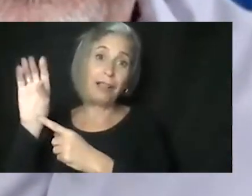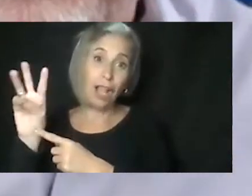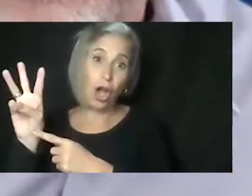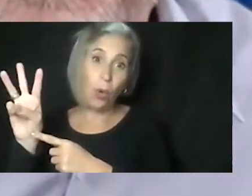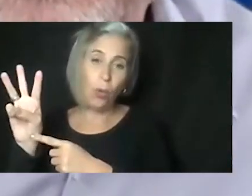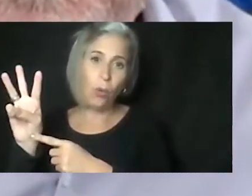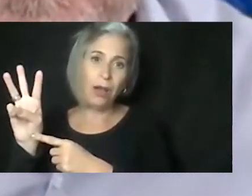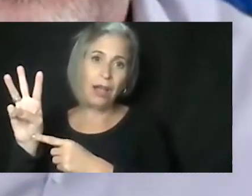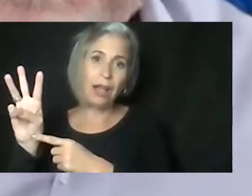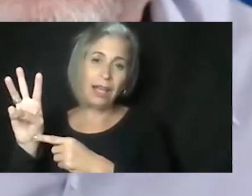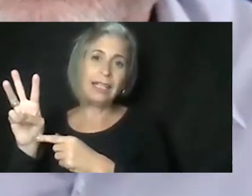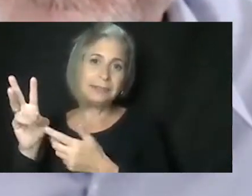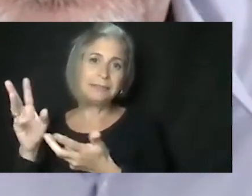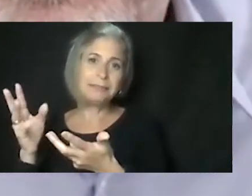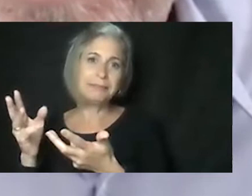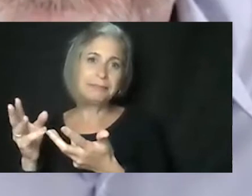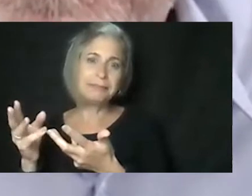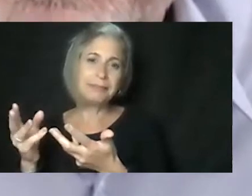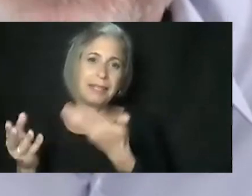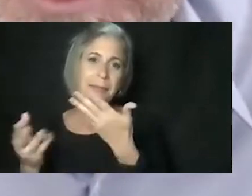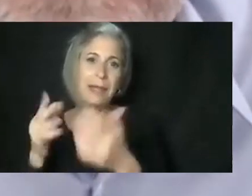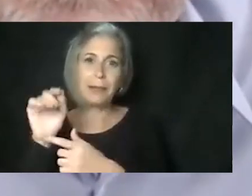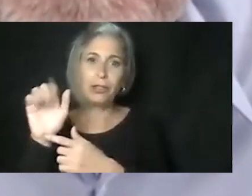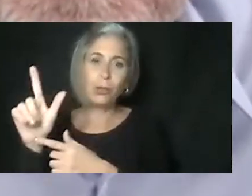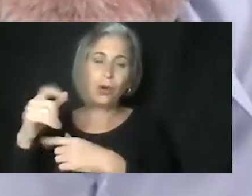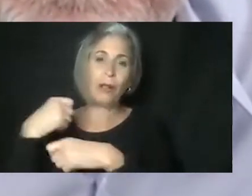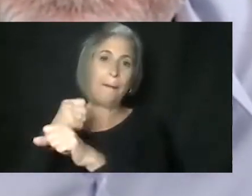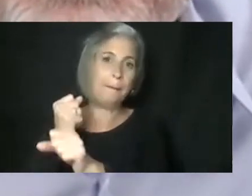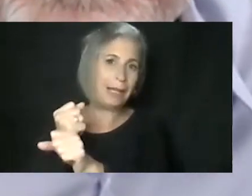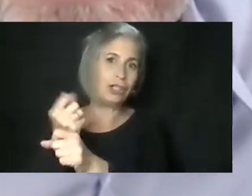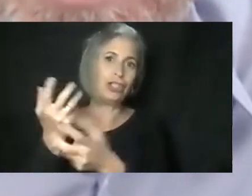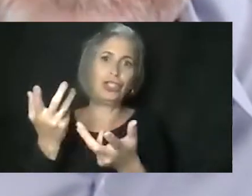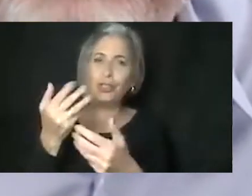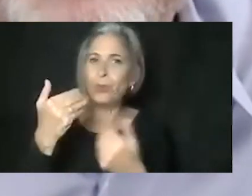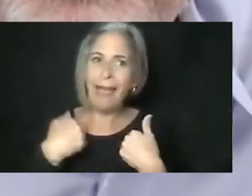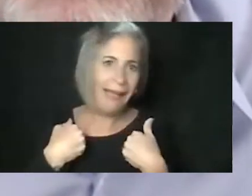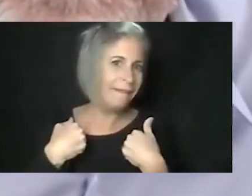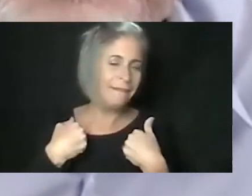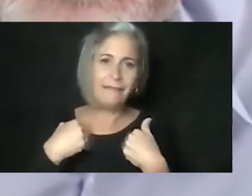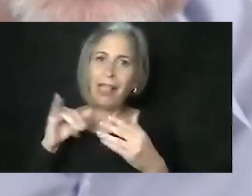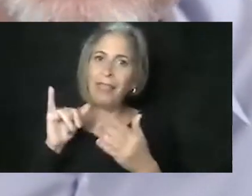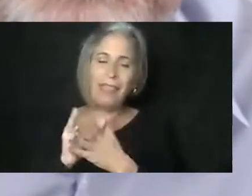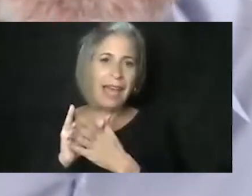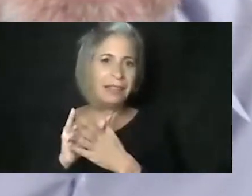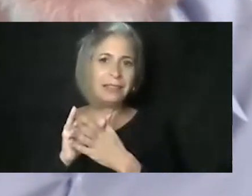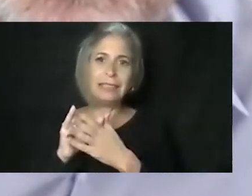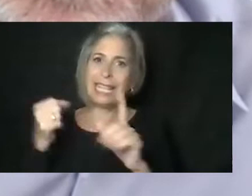bit of influence into basically the tool makers, you really have that sort of exponential impact.